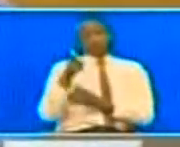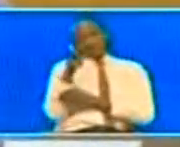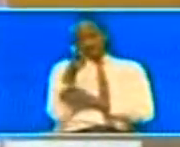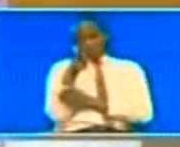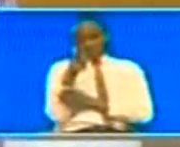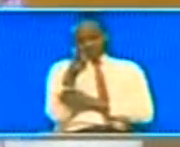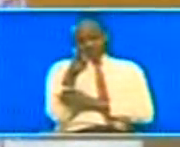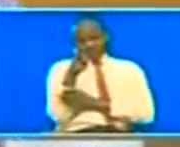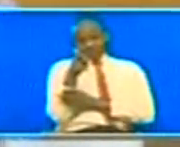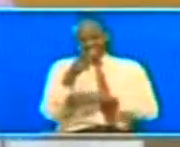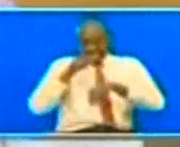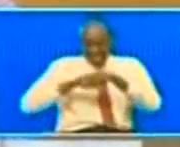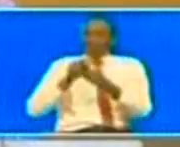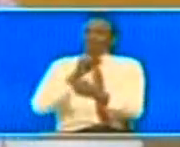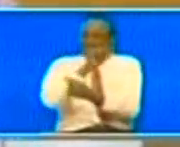when he thought it was necessary.